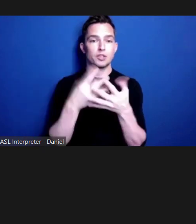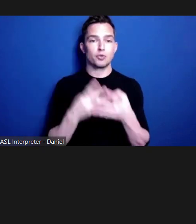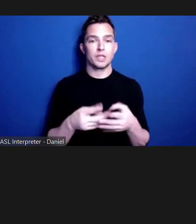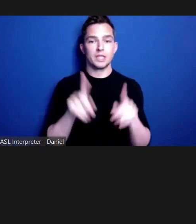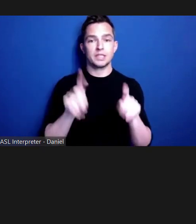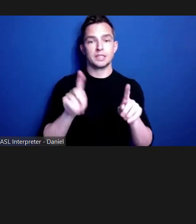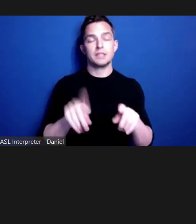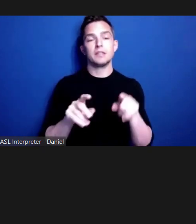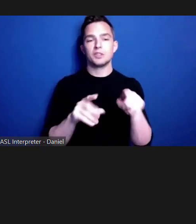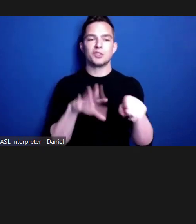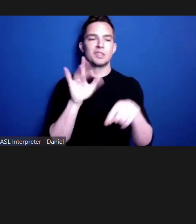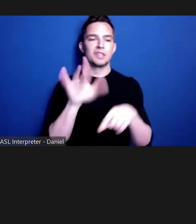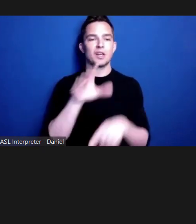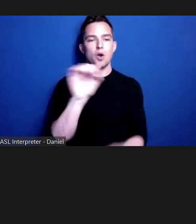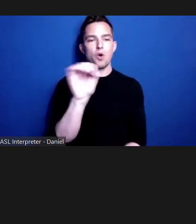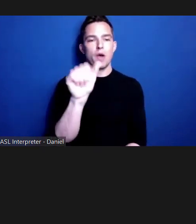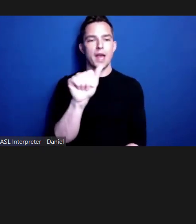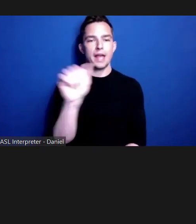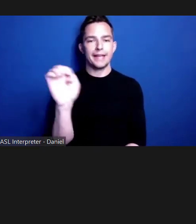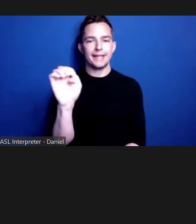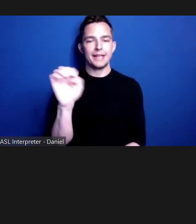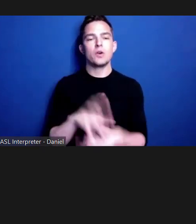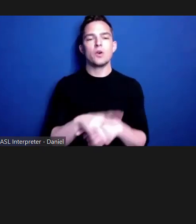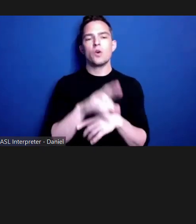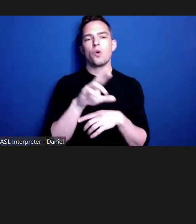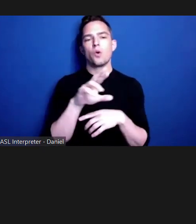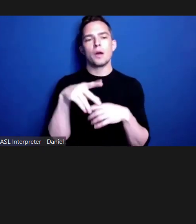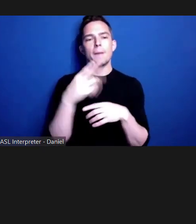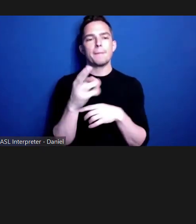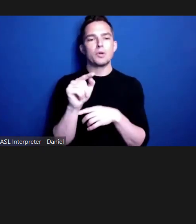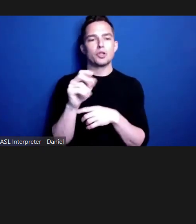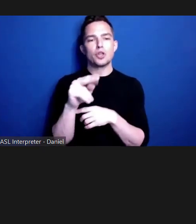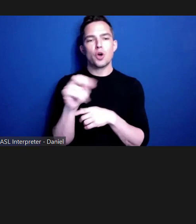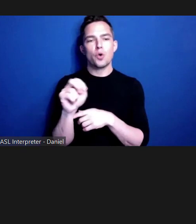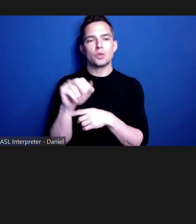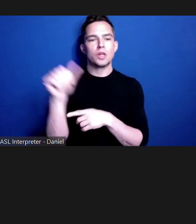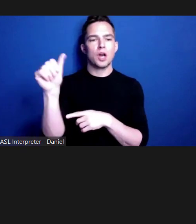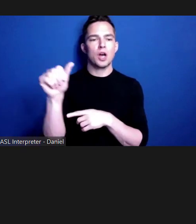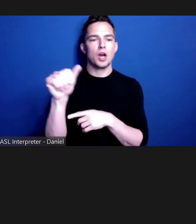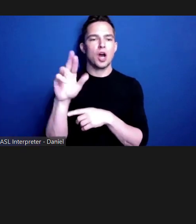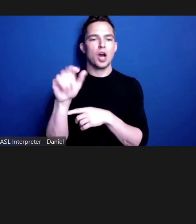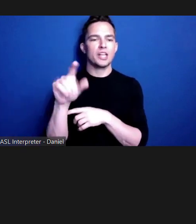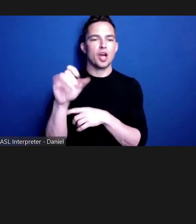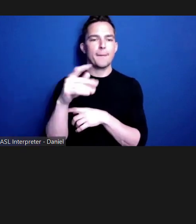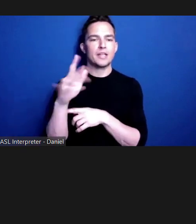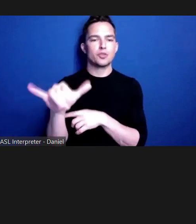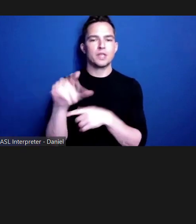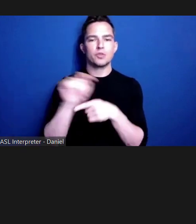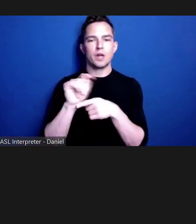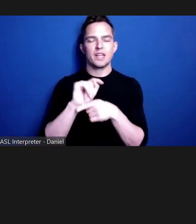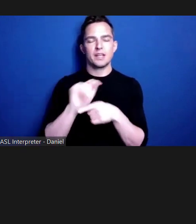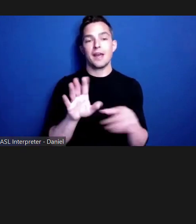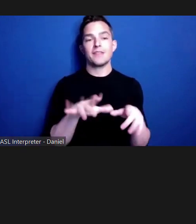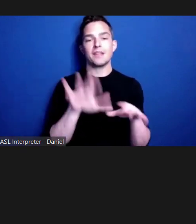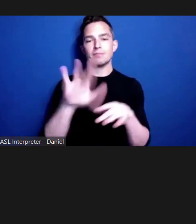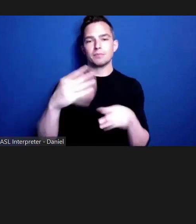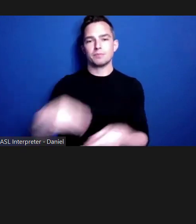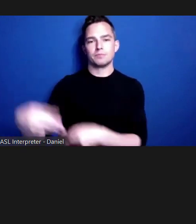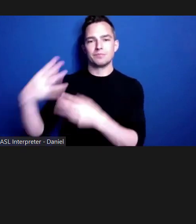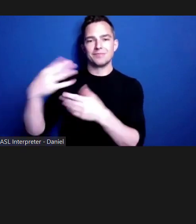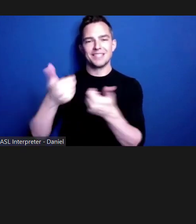click on either OAE or pure tone audiometry screening, and you'll be taken to to a separate NCHAM